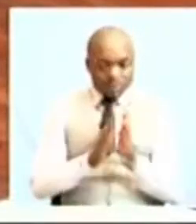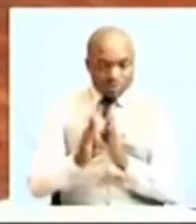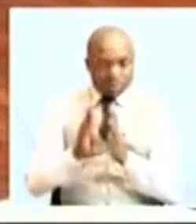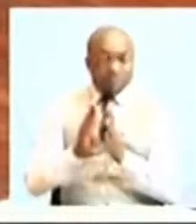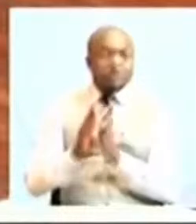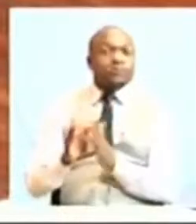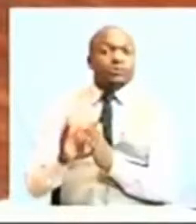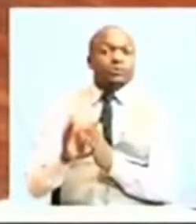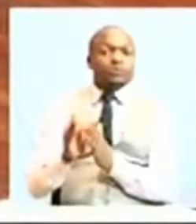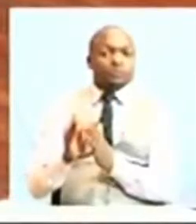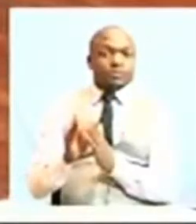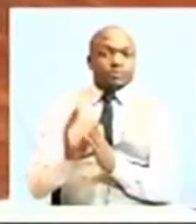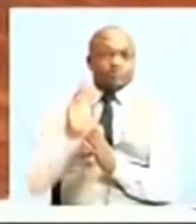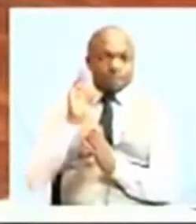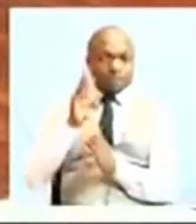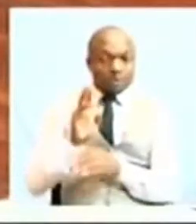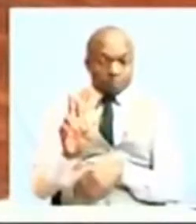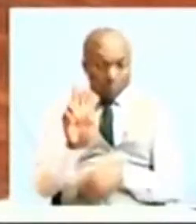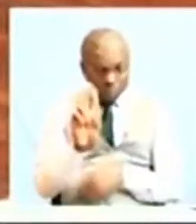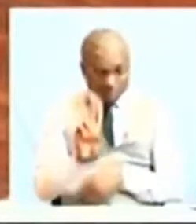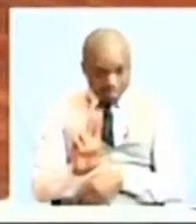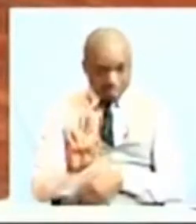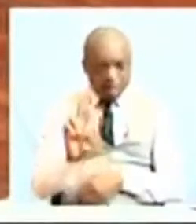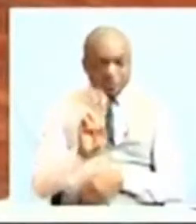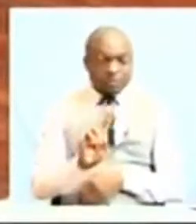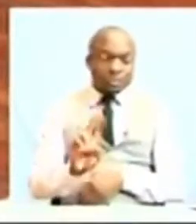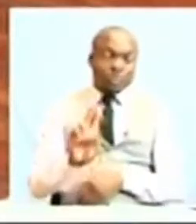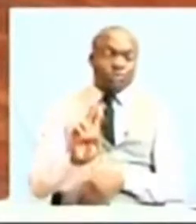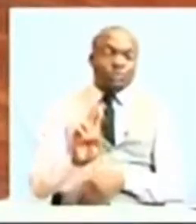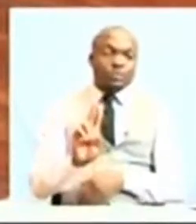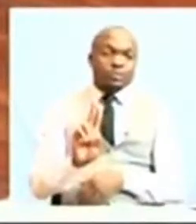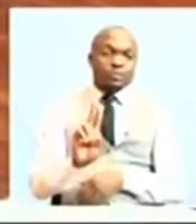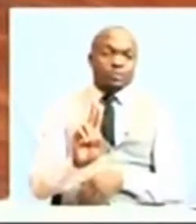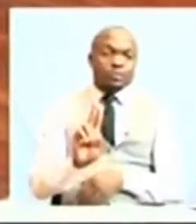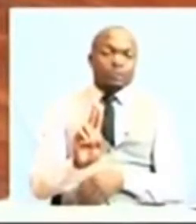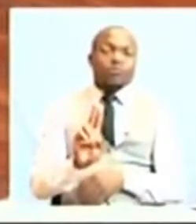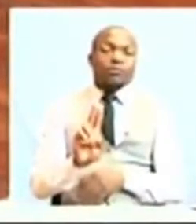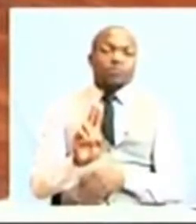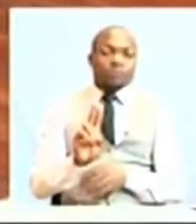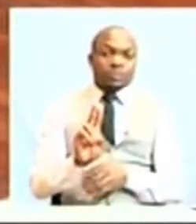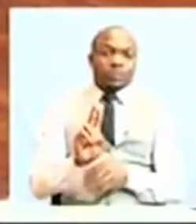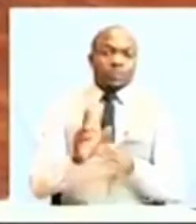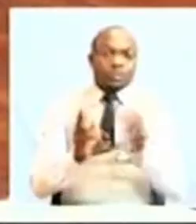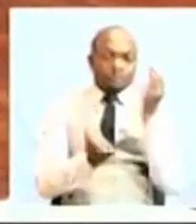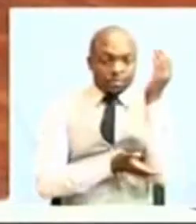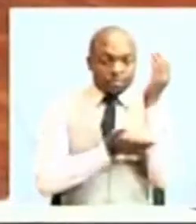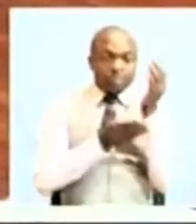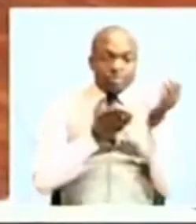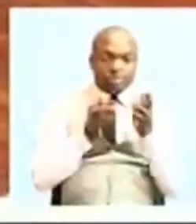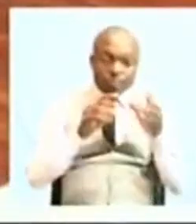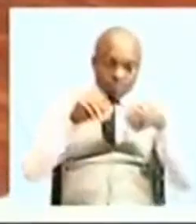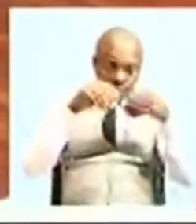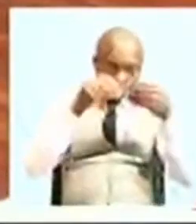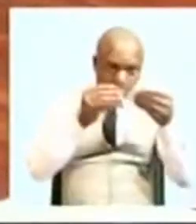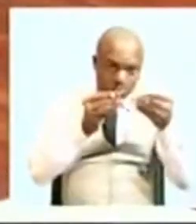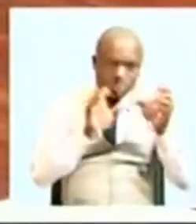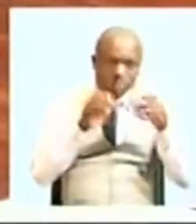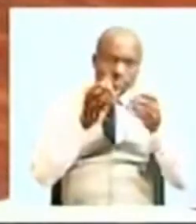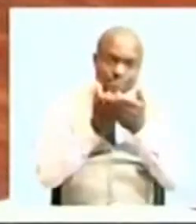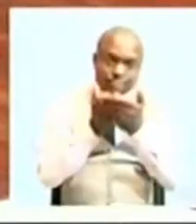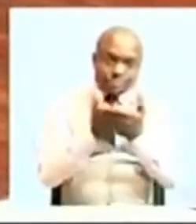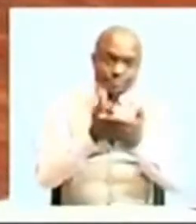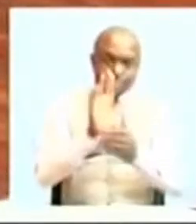the accountability function and attain expected service delivery to the community. I submit for